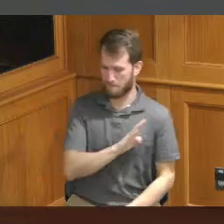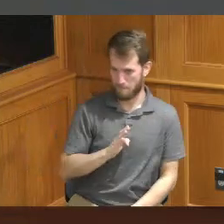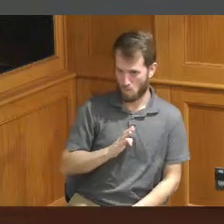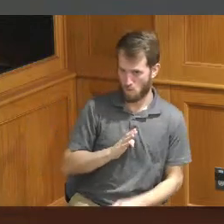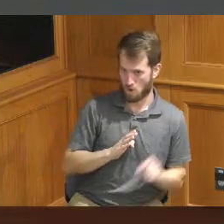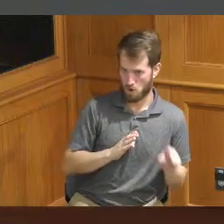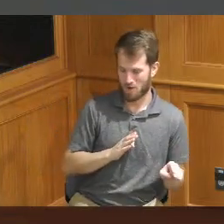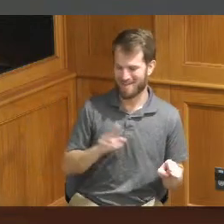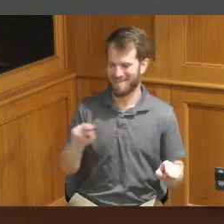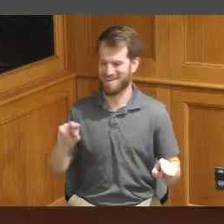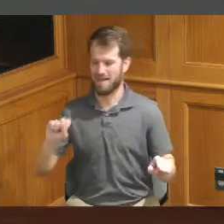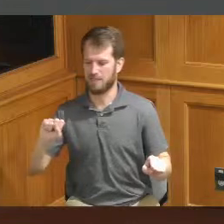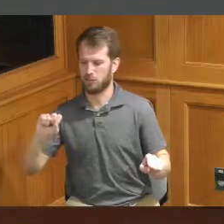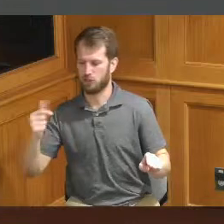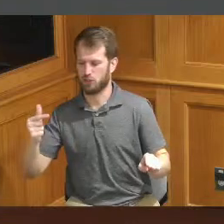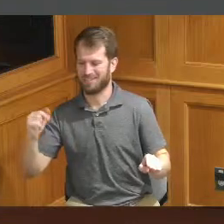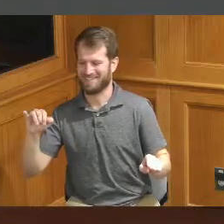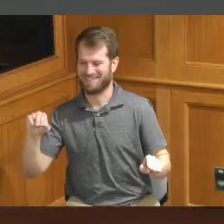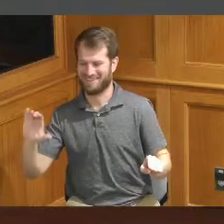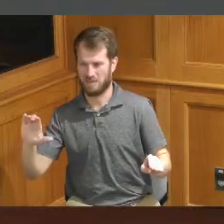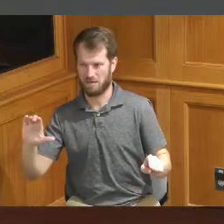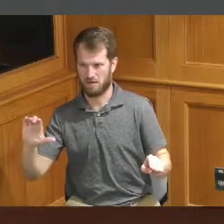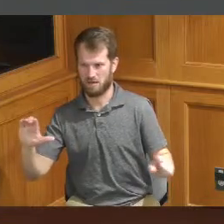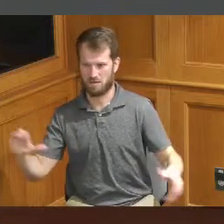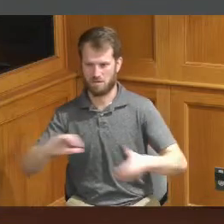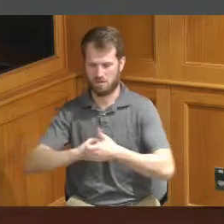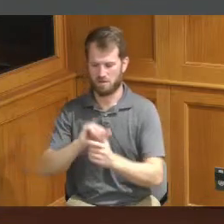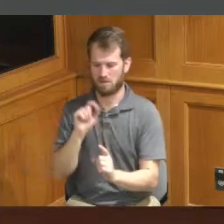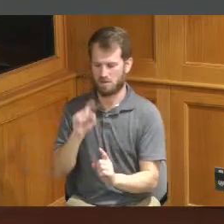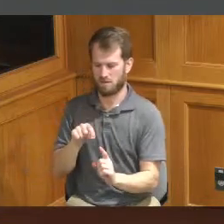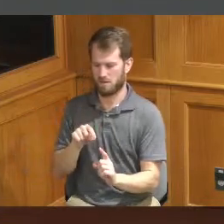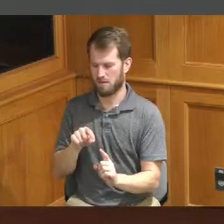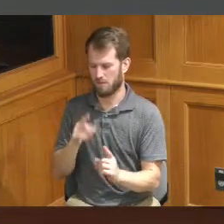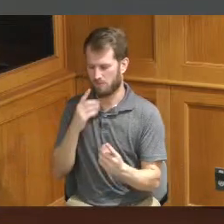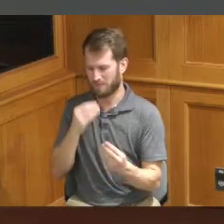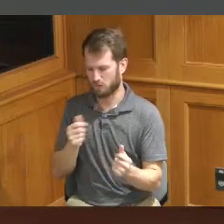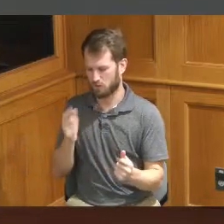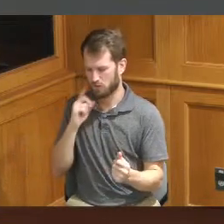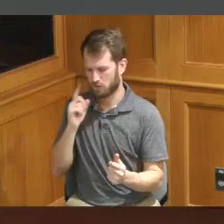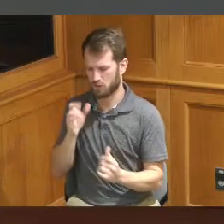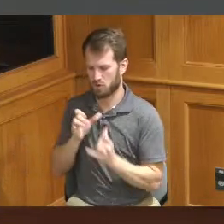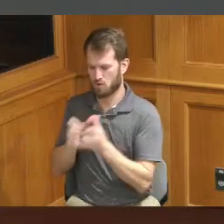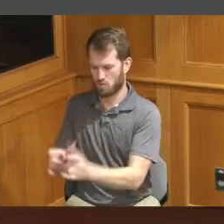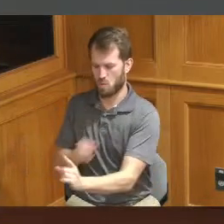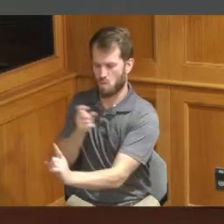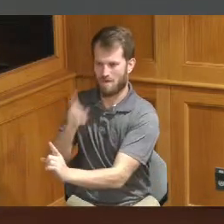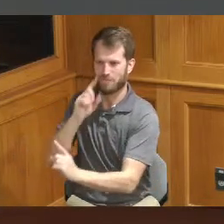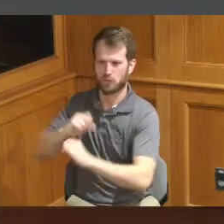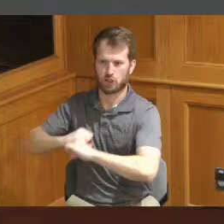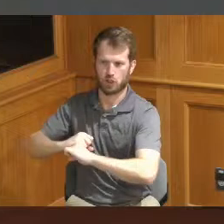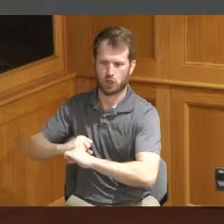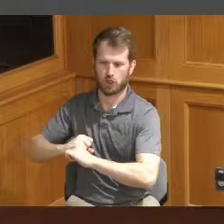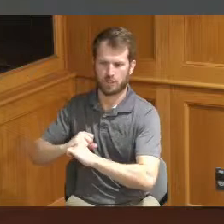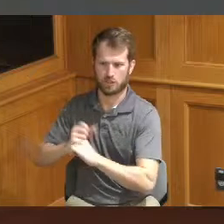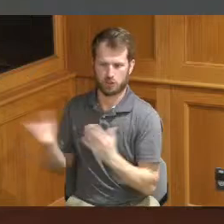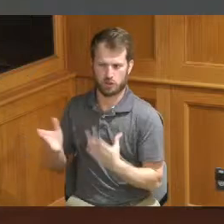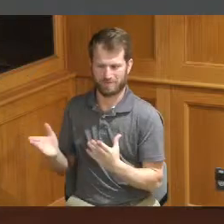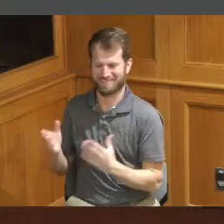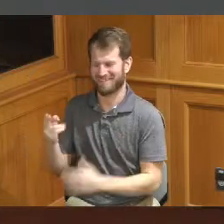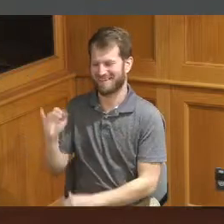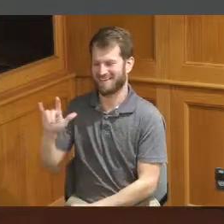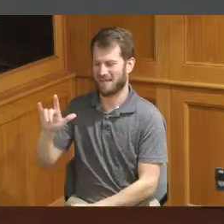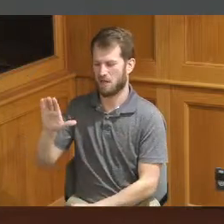and NSG Inc., the award of a contract for security services at